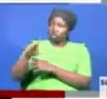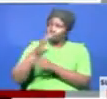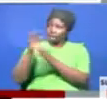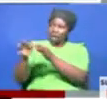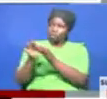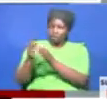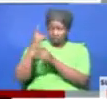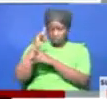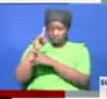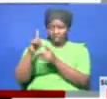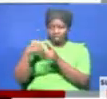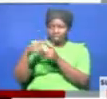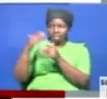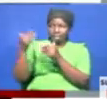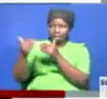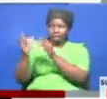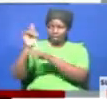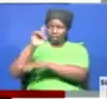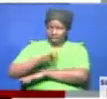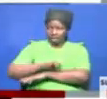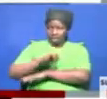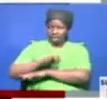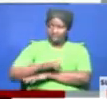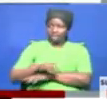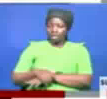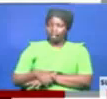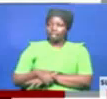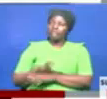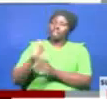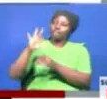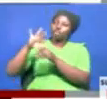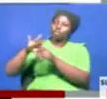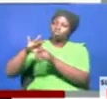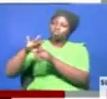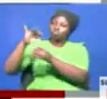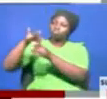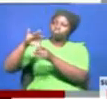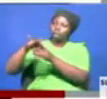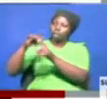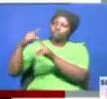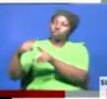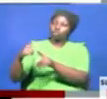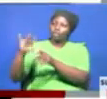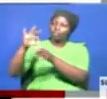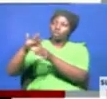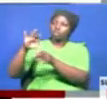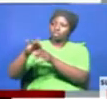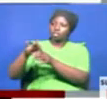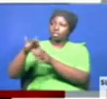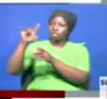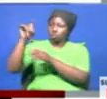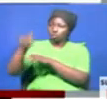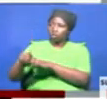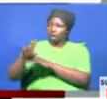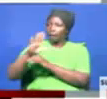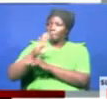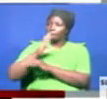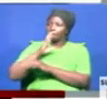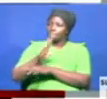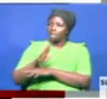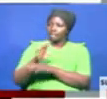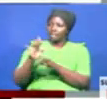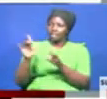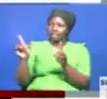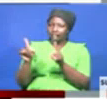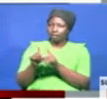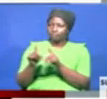of the day, the votes cast, total votes cast, should be the same,